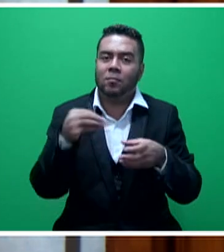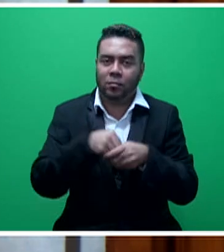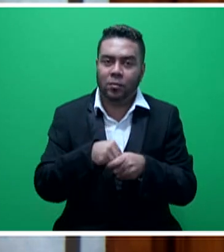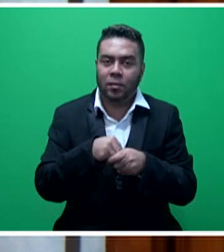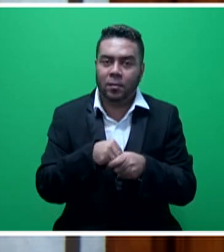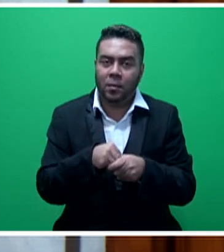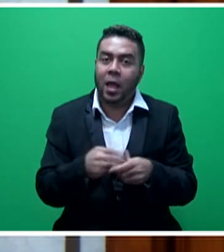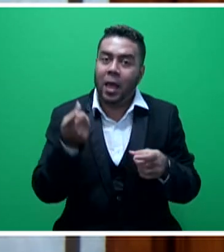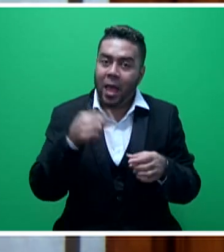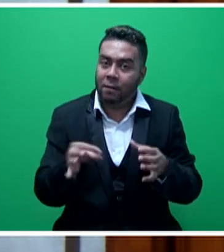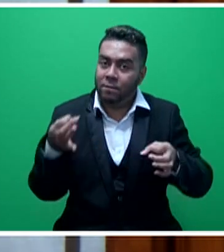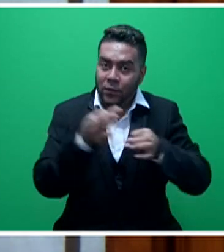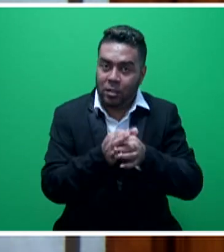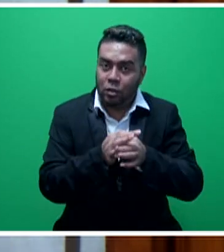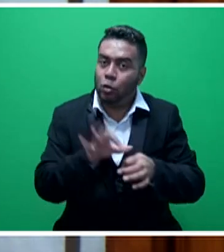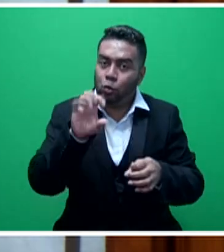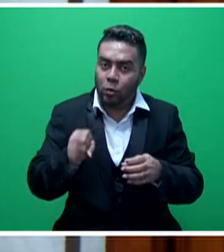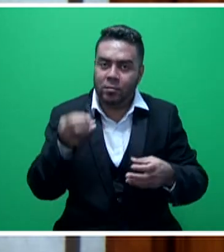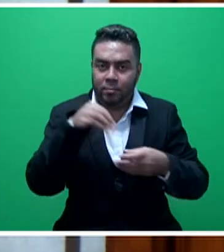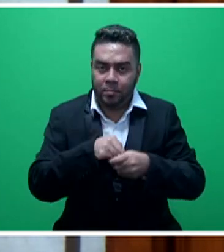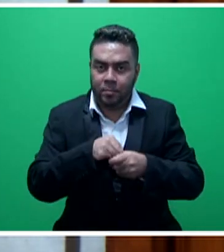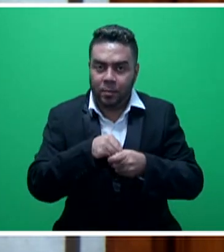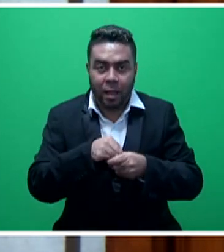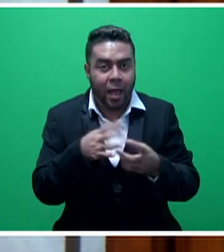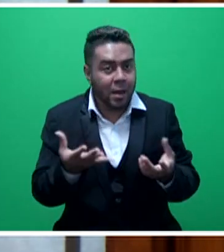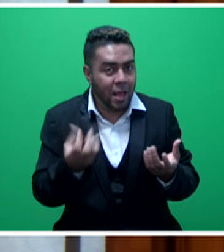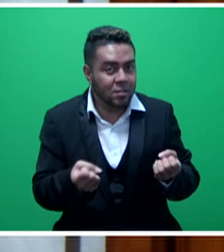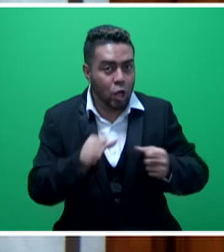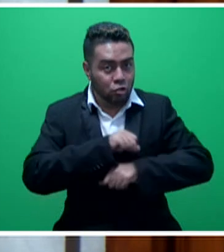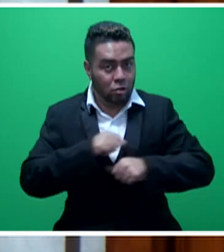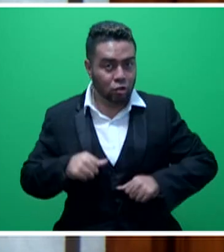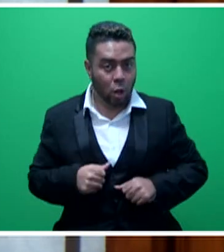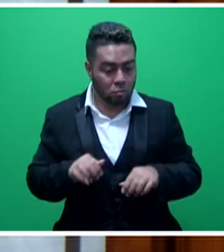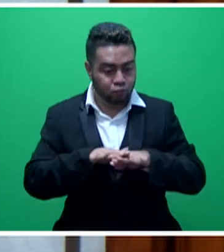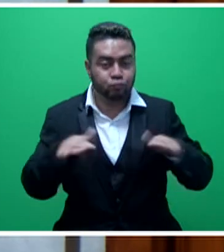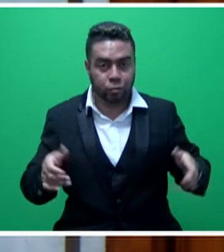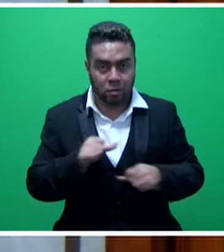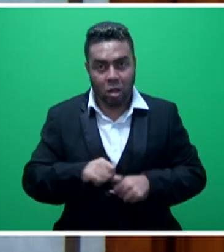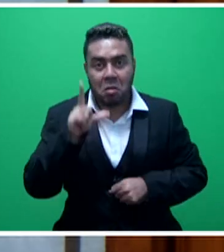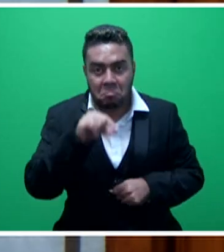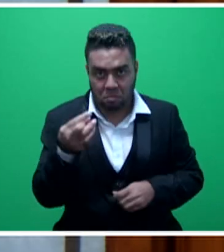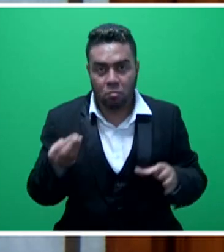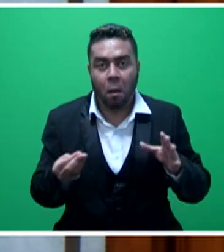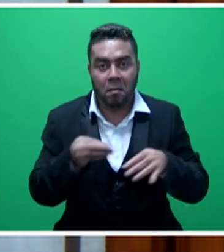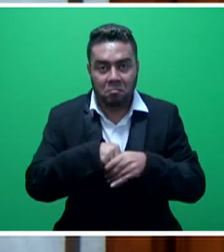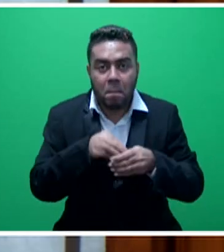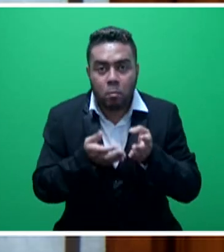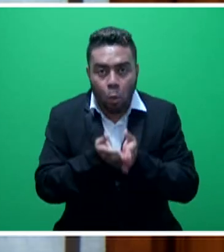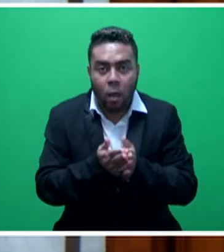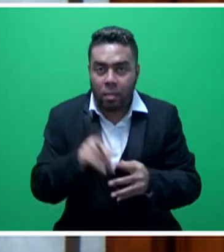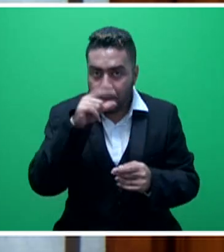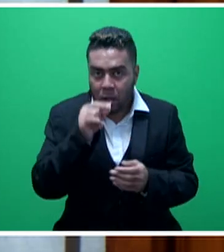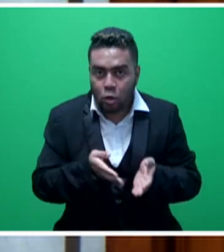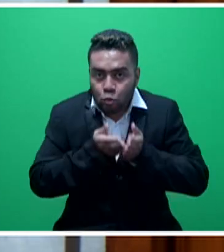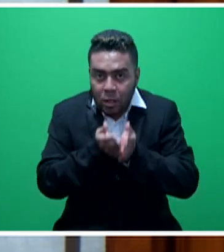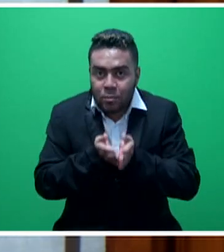need and outfitted to our specification and has surgical operational capability as well as the ability to transport